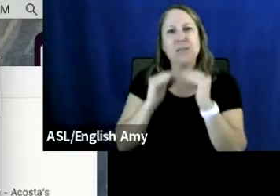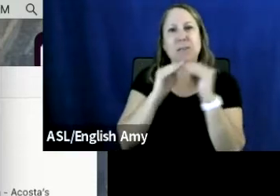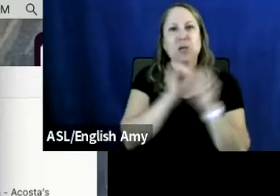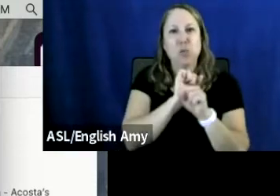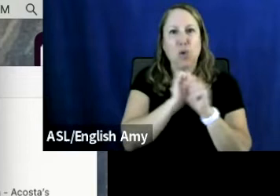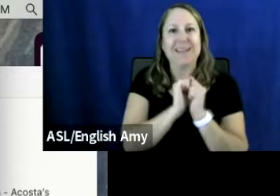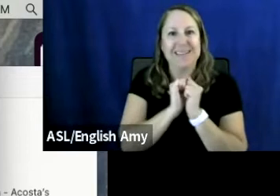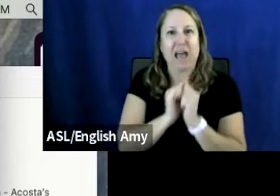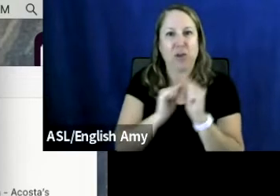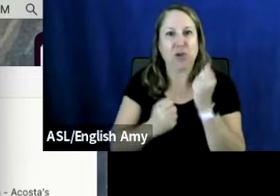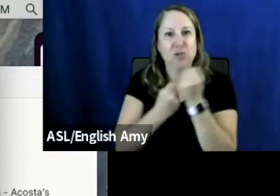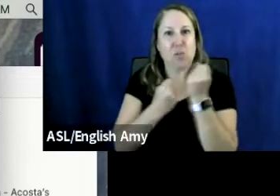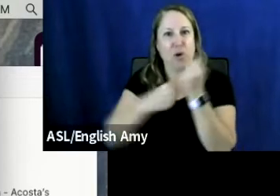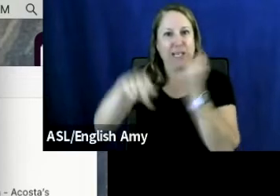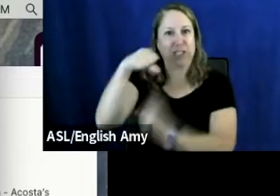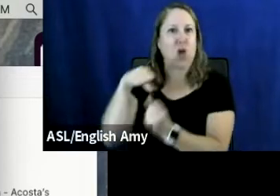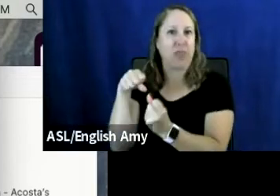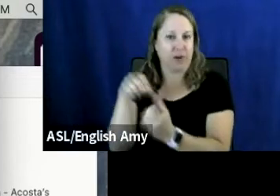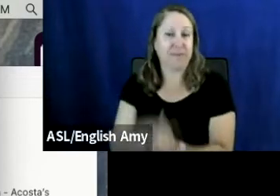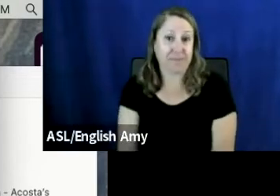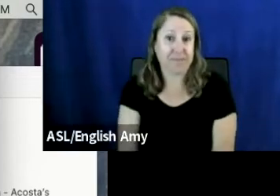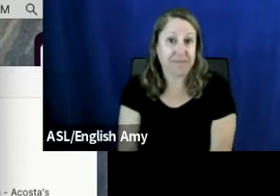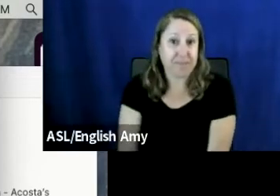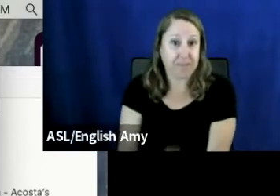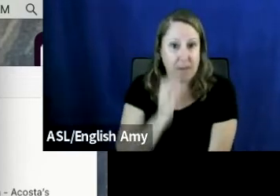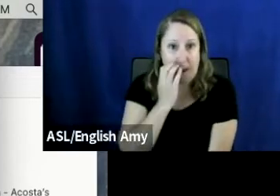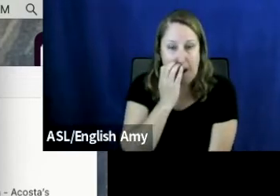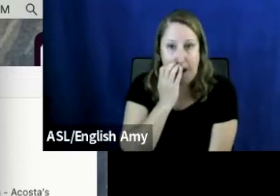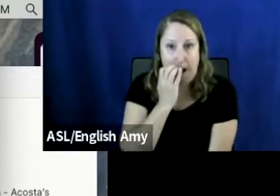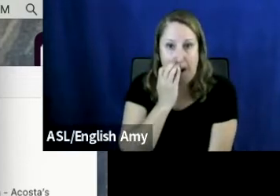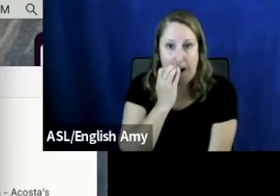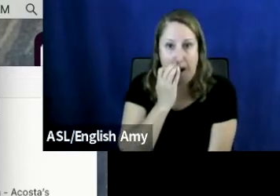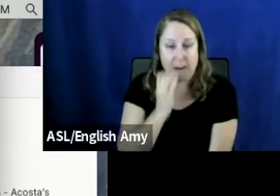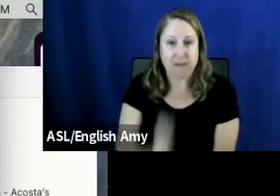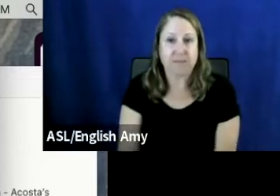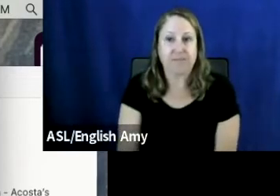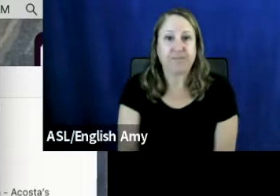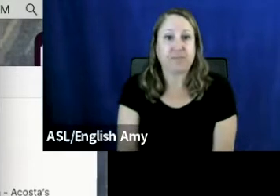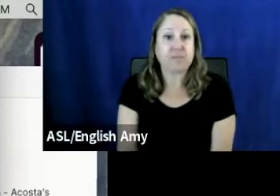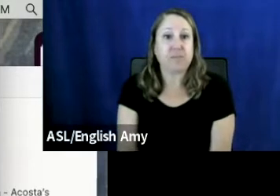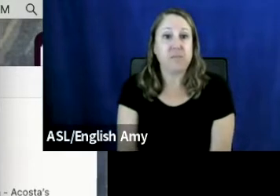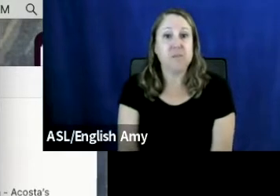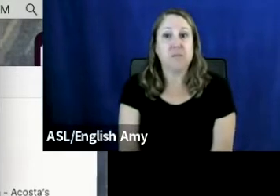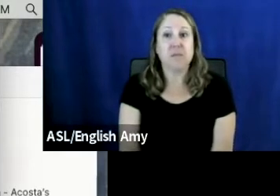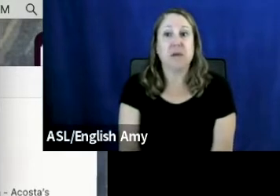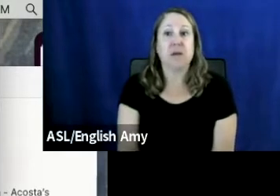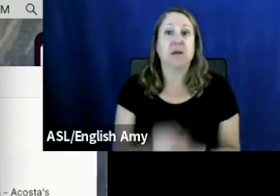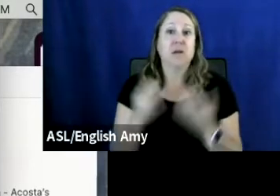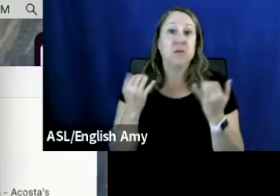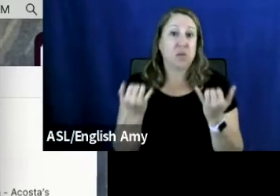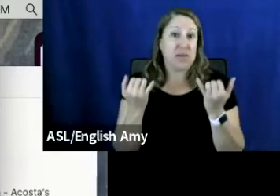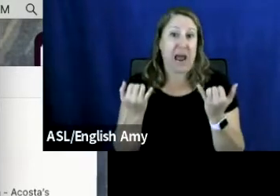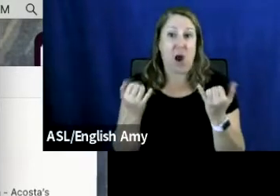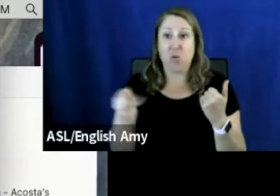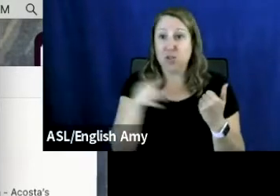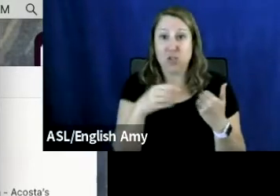supporting Sarika in her teaching. So I'm going to open it up for just a few minutes now. Any questions